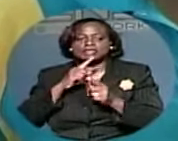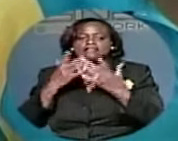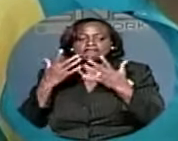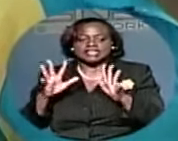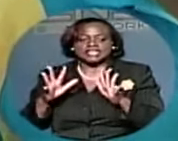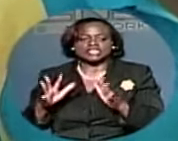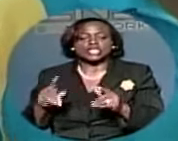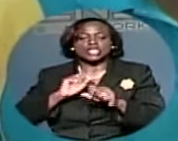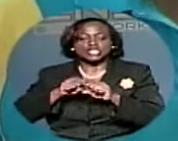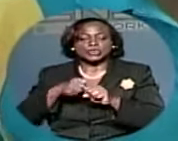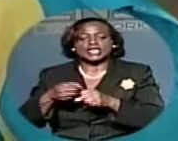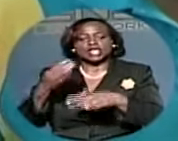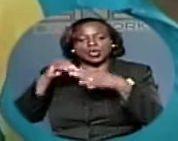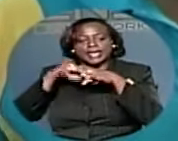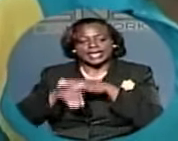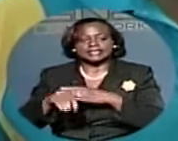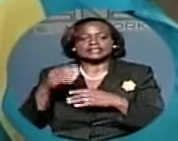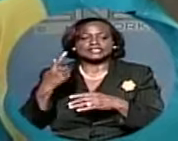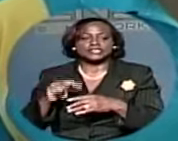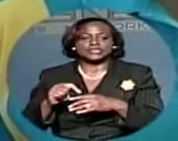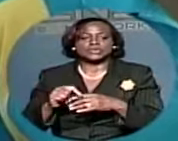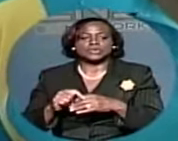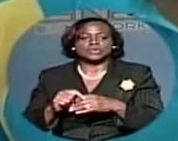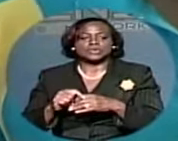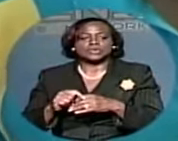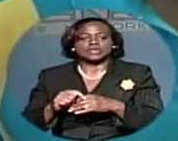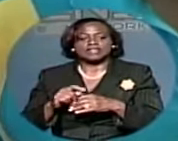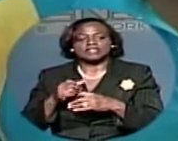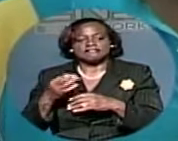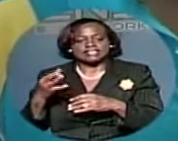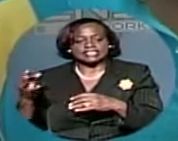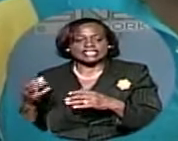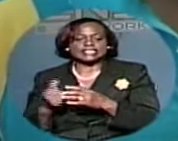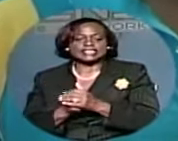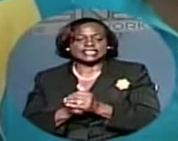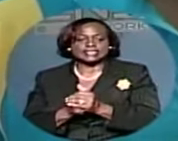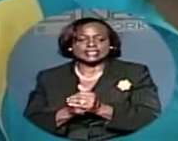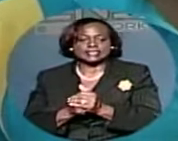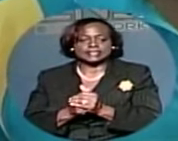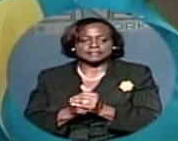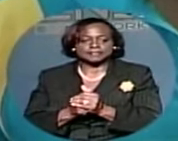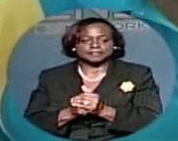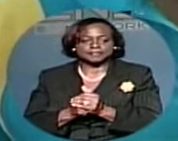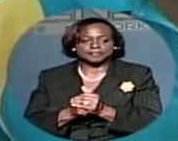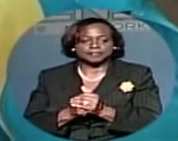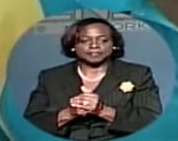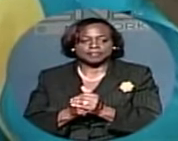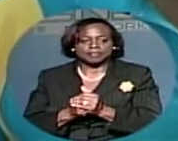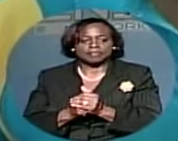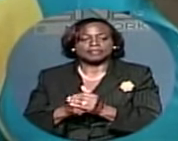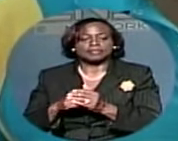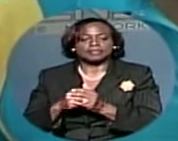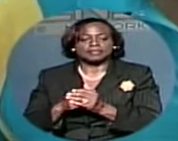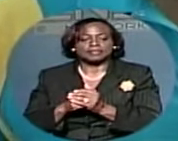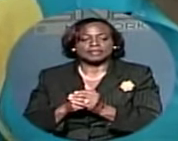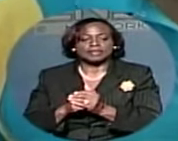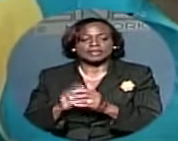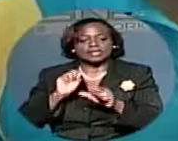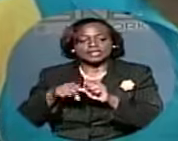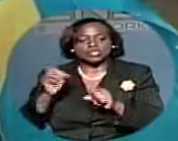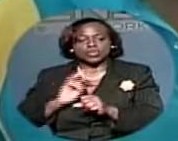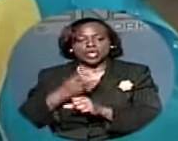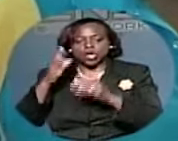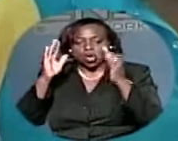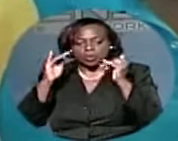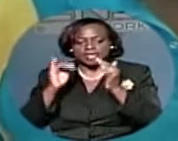the facilities. And hopefully it'll happen by the national championships, which is also serve as Olympic trials in June. And so we are hoping